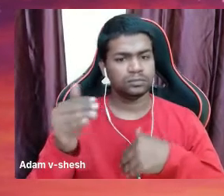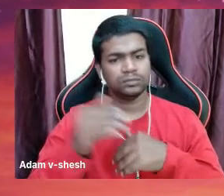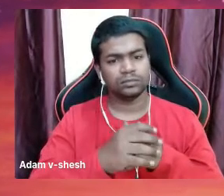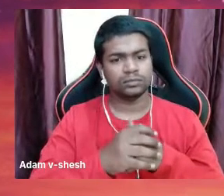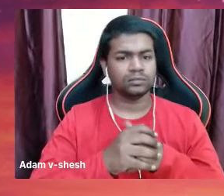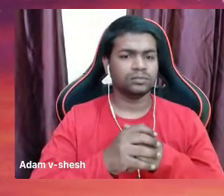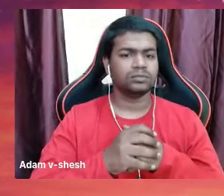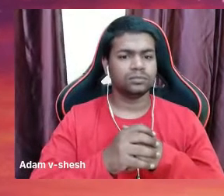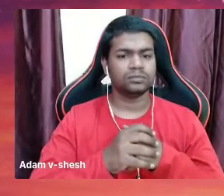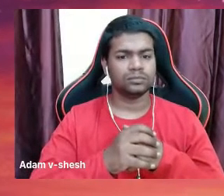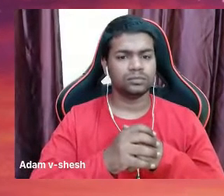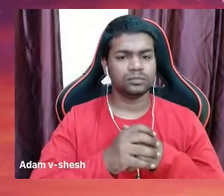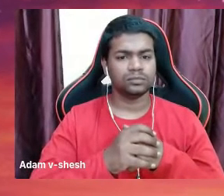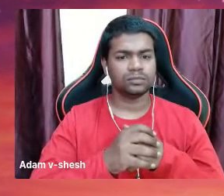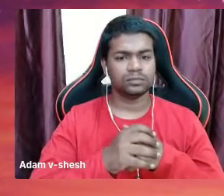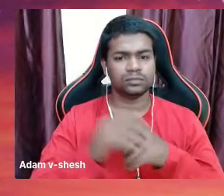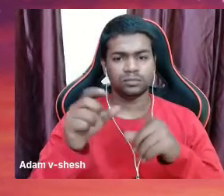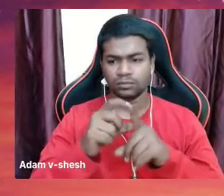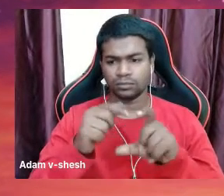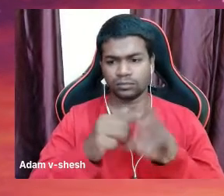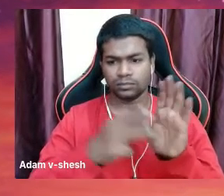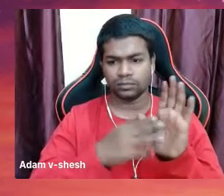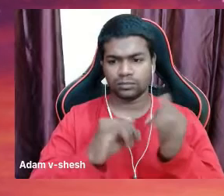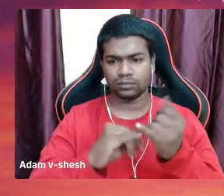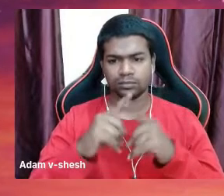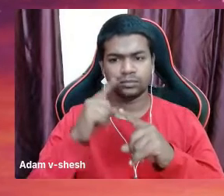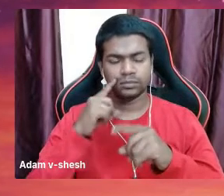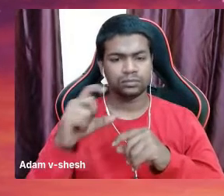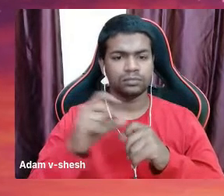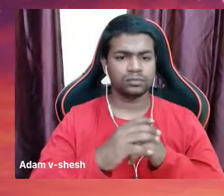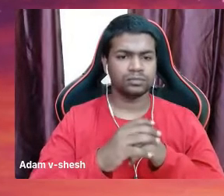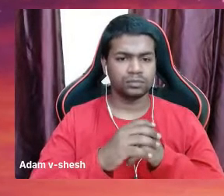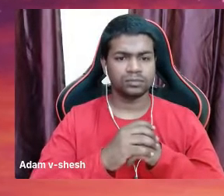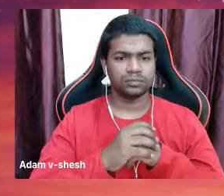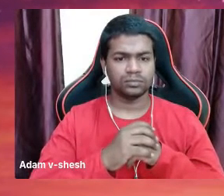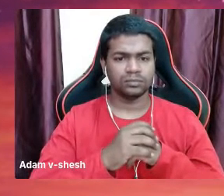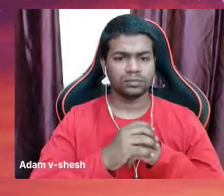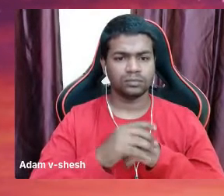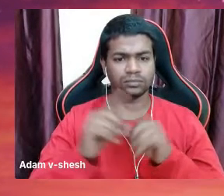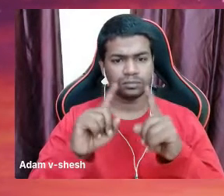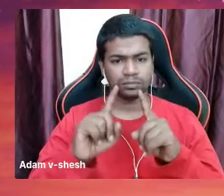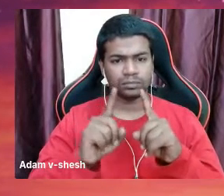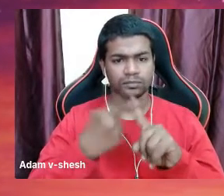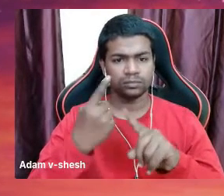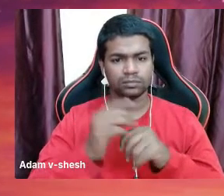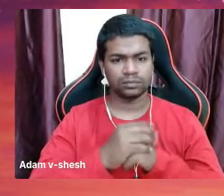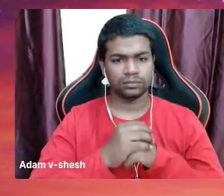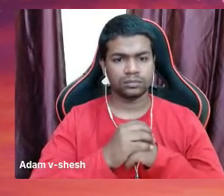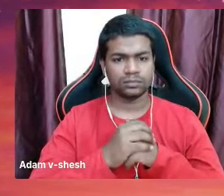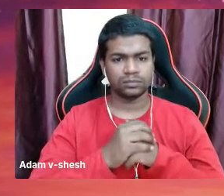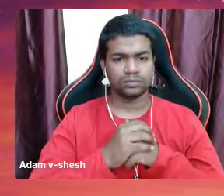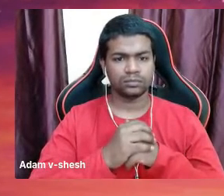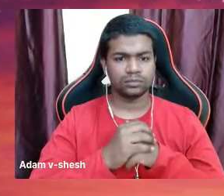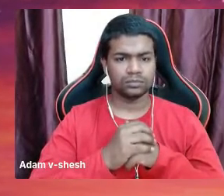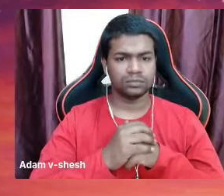the inflection point of domestic participation in startups, driven by a few things. Firstly, you know, I think all